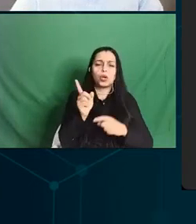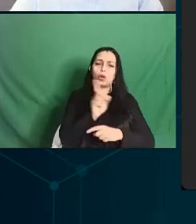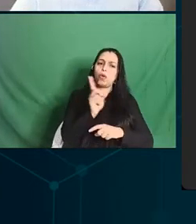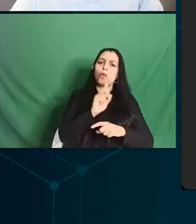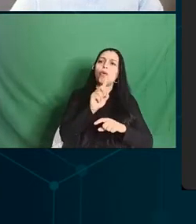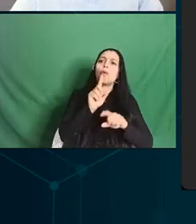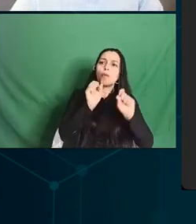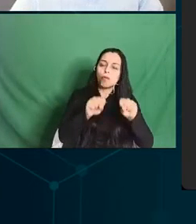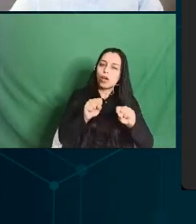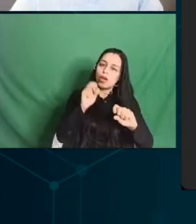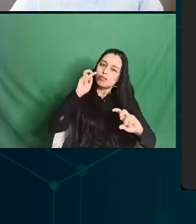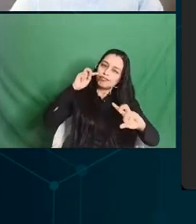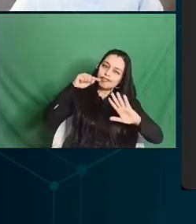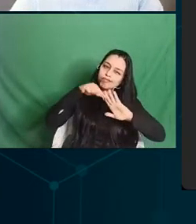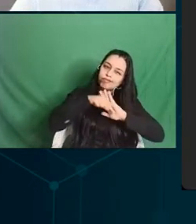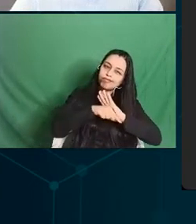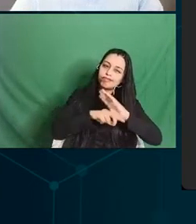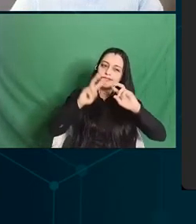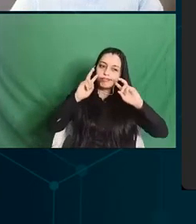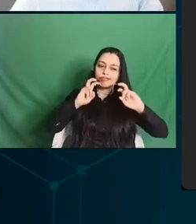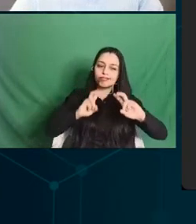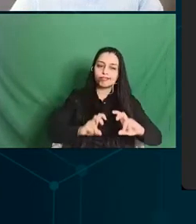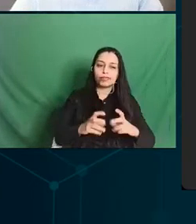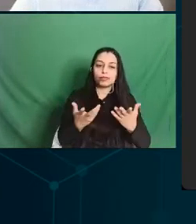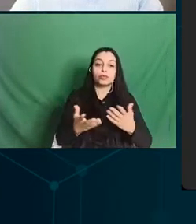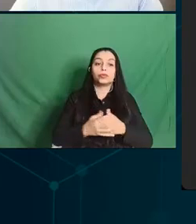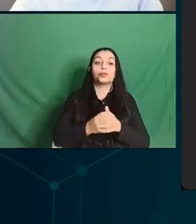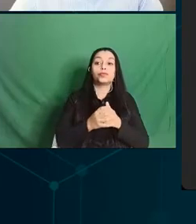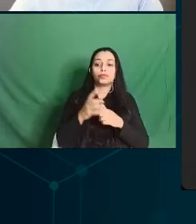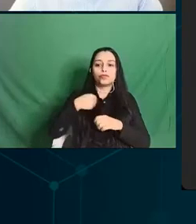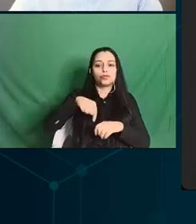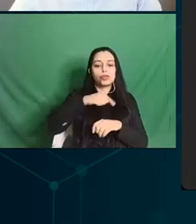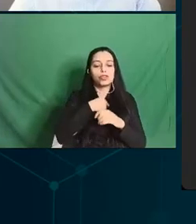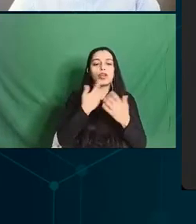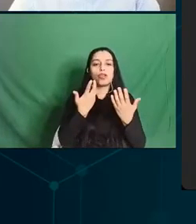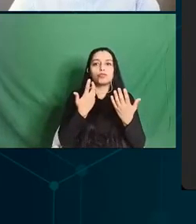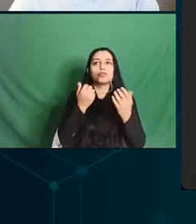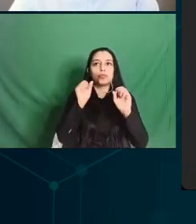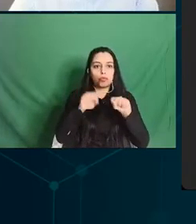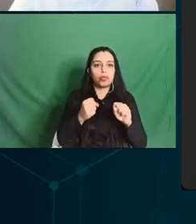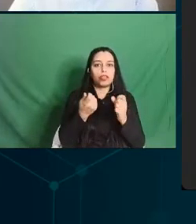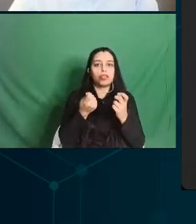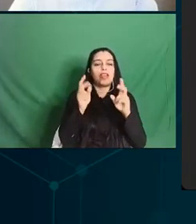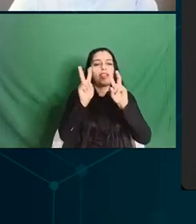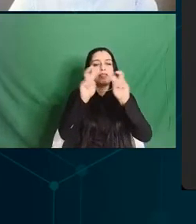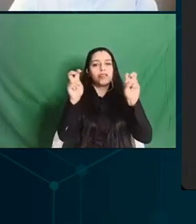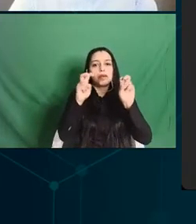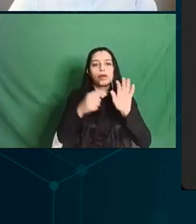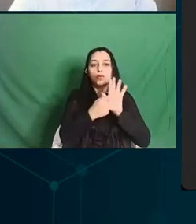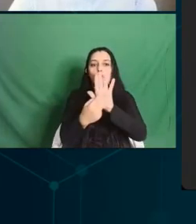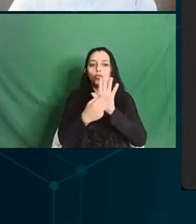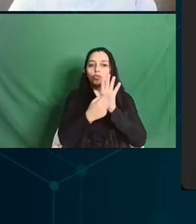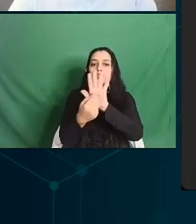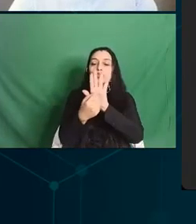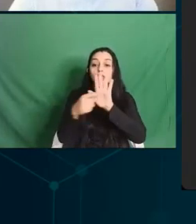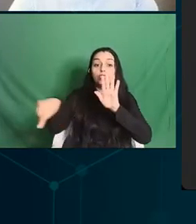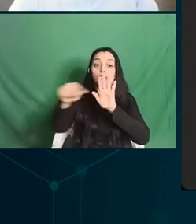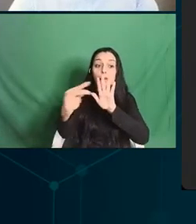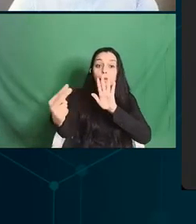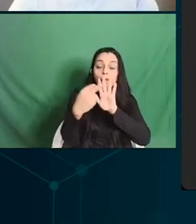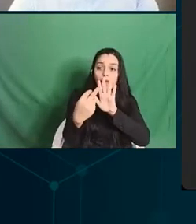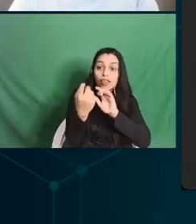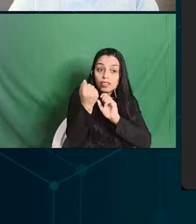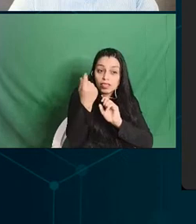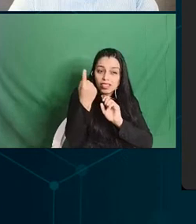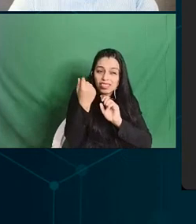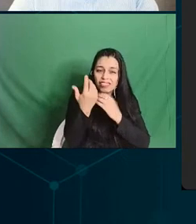is developing content in these areas so that you can understand very rapidly what you need to master, and